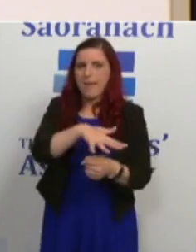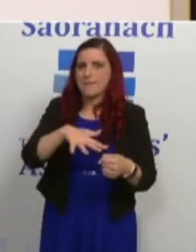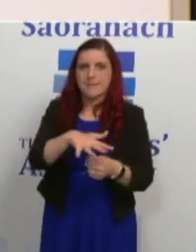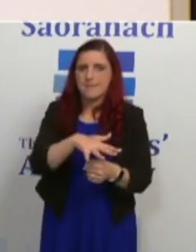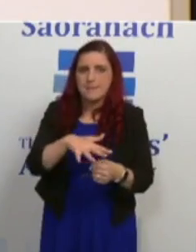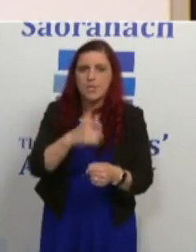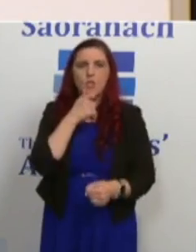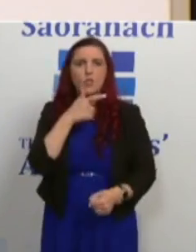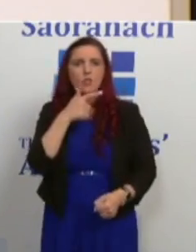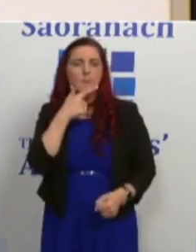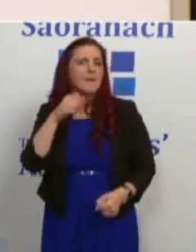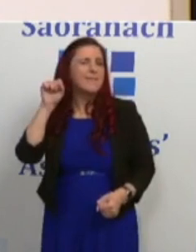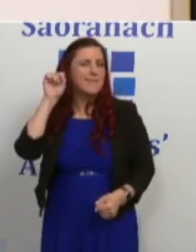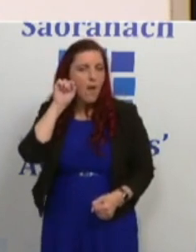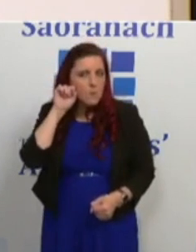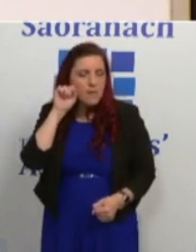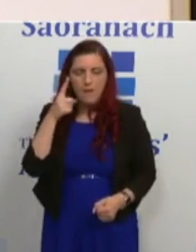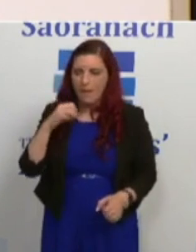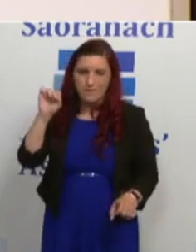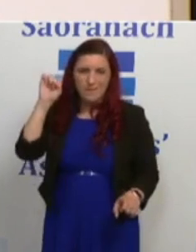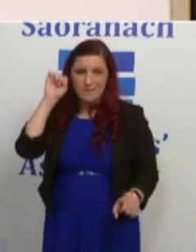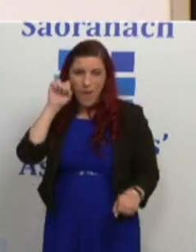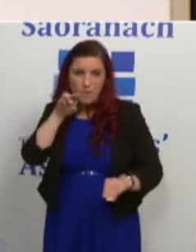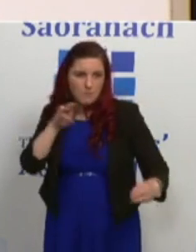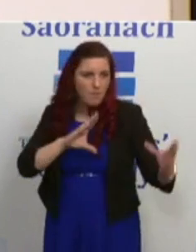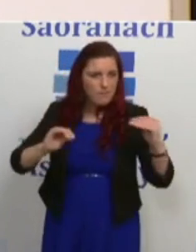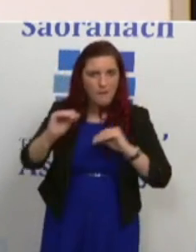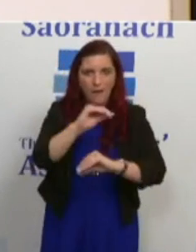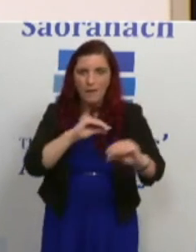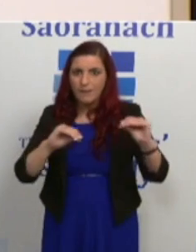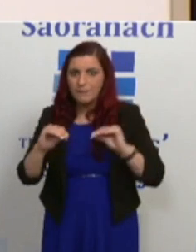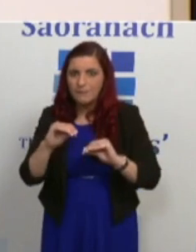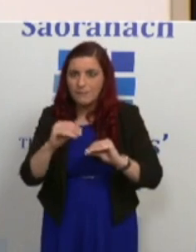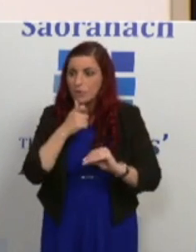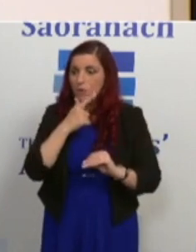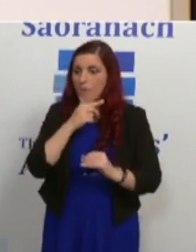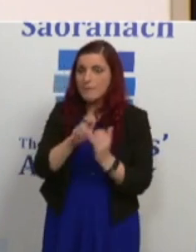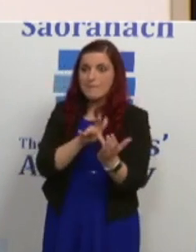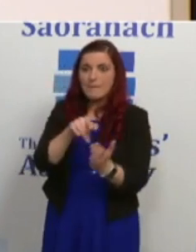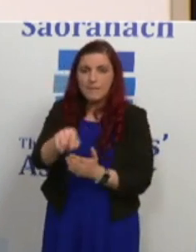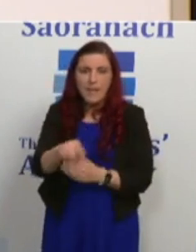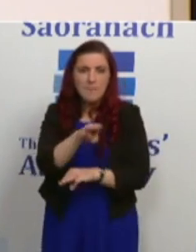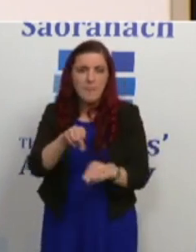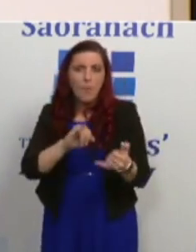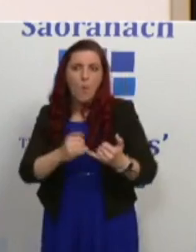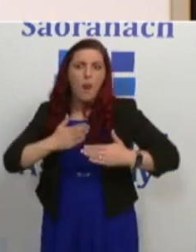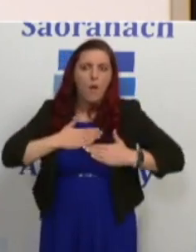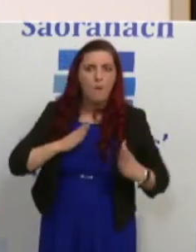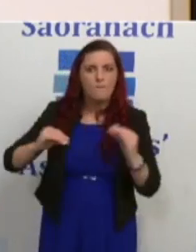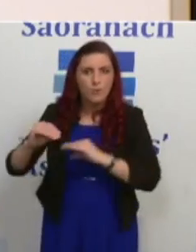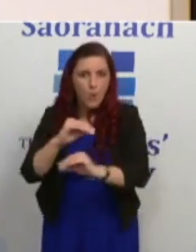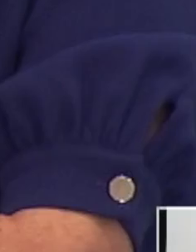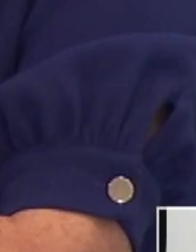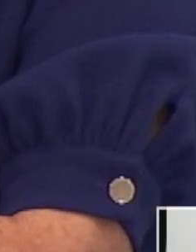Dublin is a sound. Dublin is the sound of people talking. Dublin City is the sound of people who love talking, people who